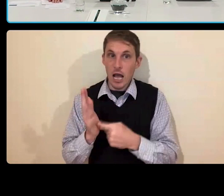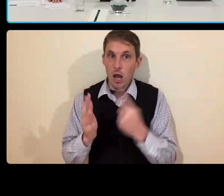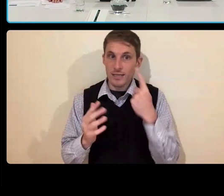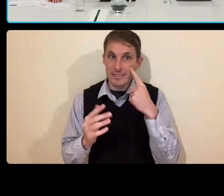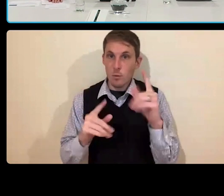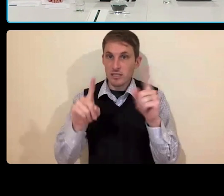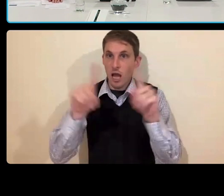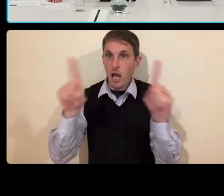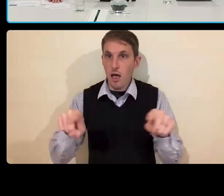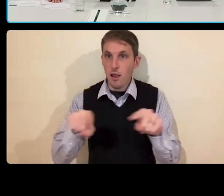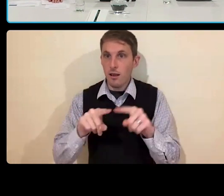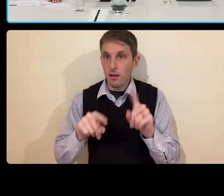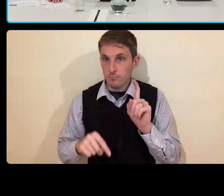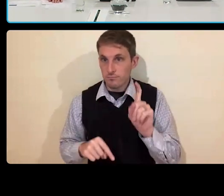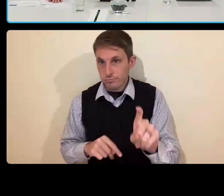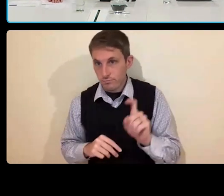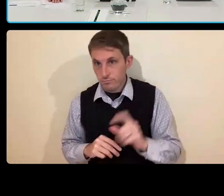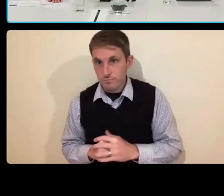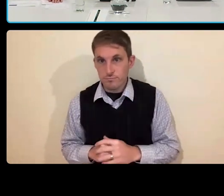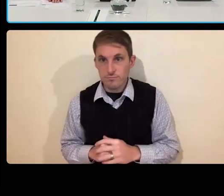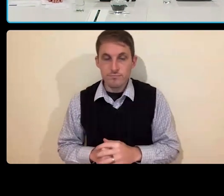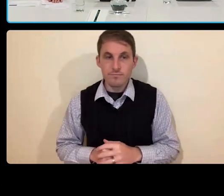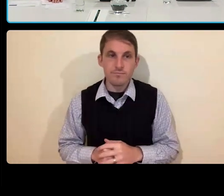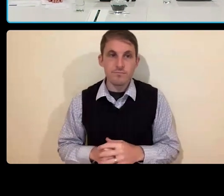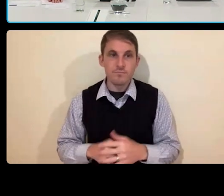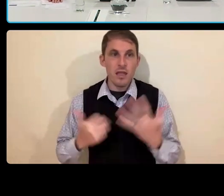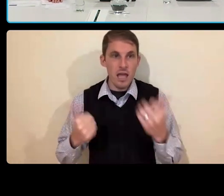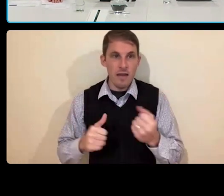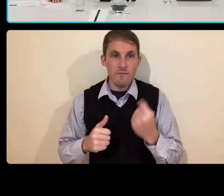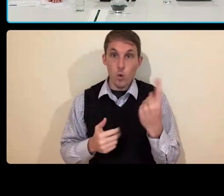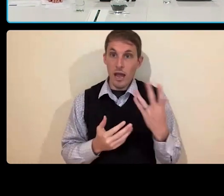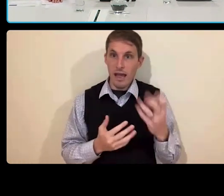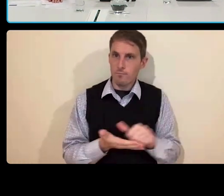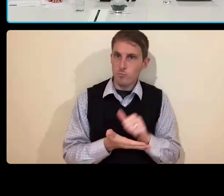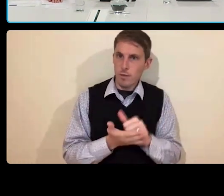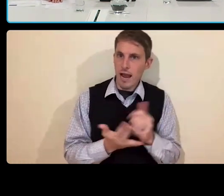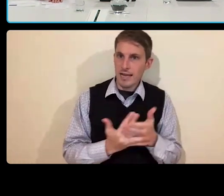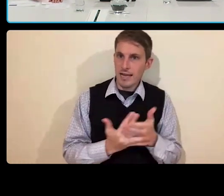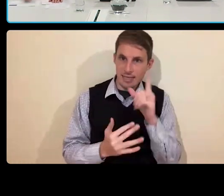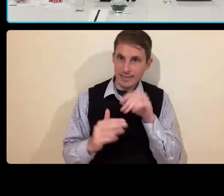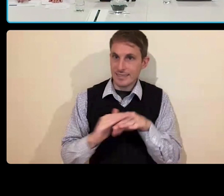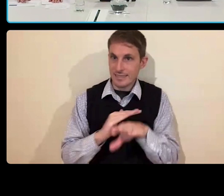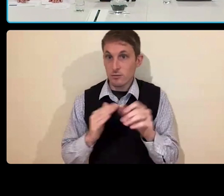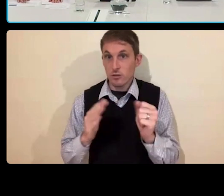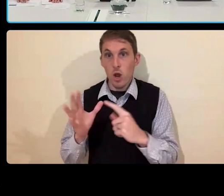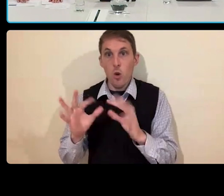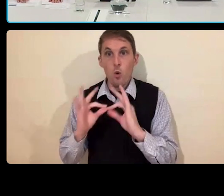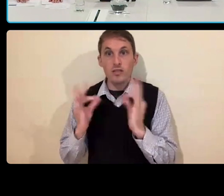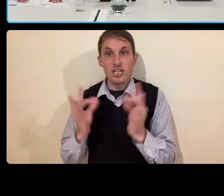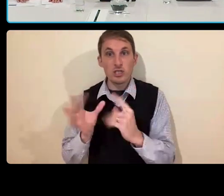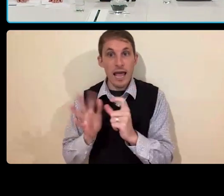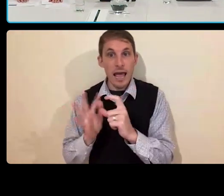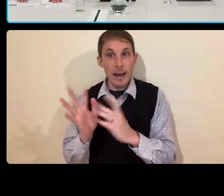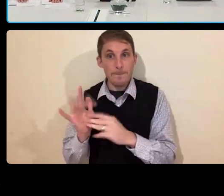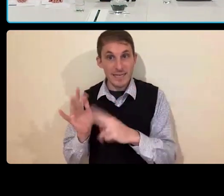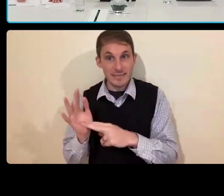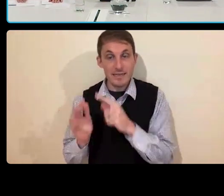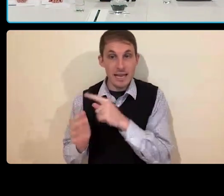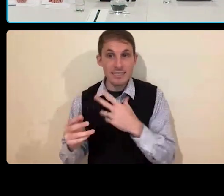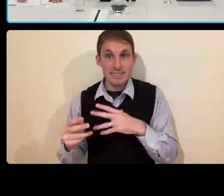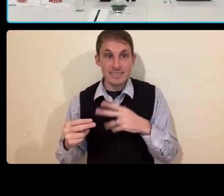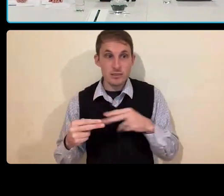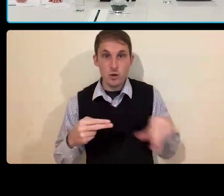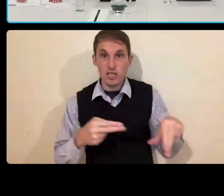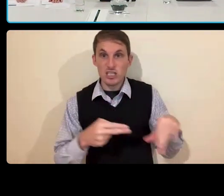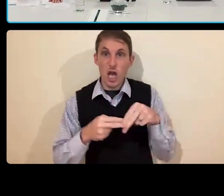GPMS, and users with appropriate access that organisation administrators will need to assign